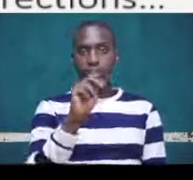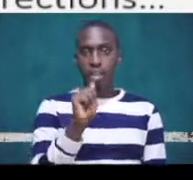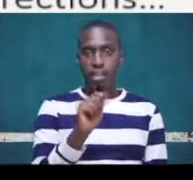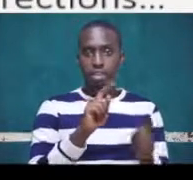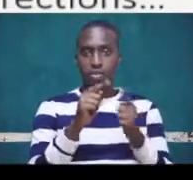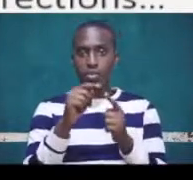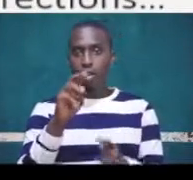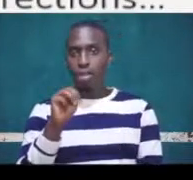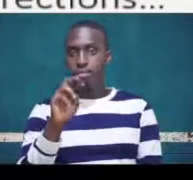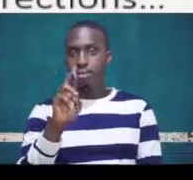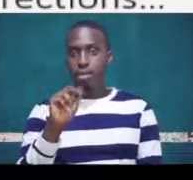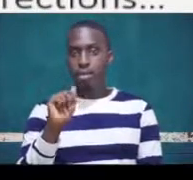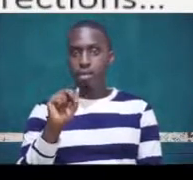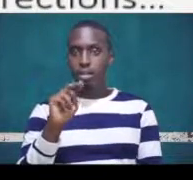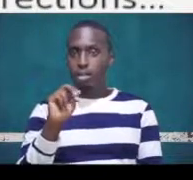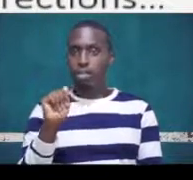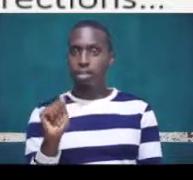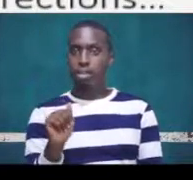translate